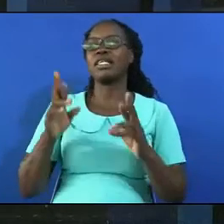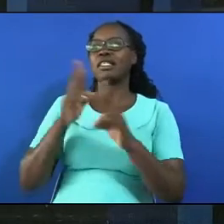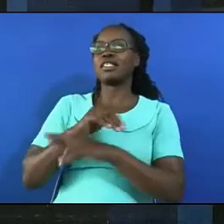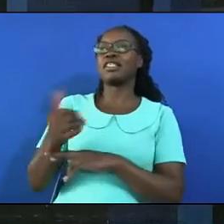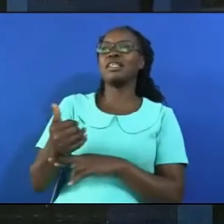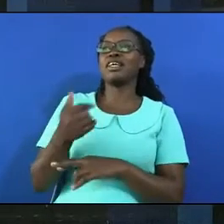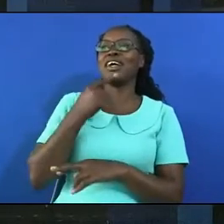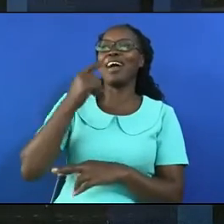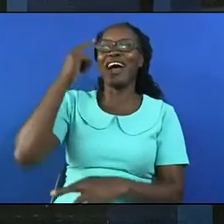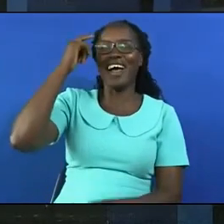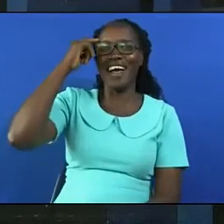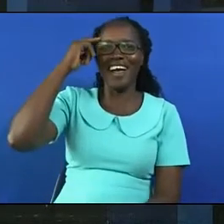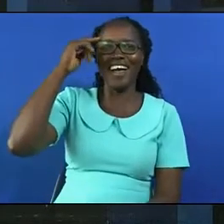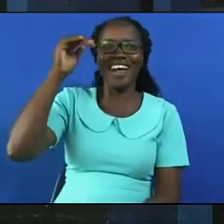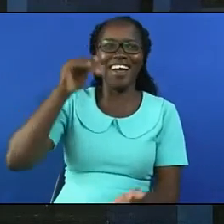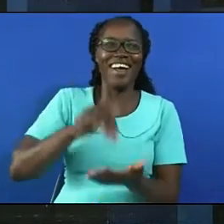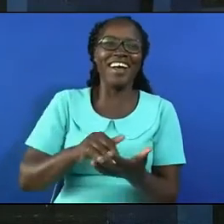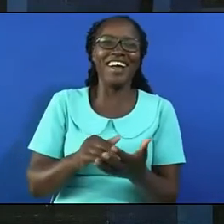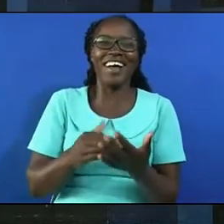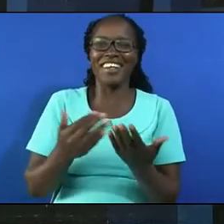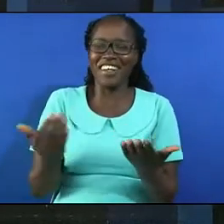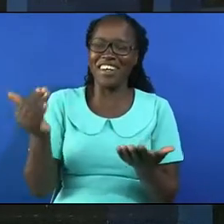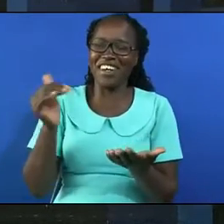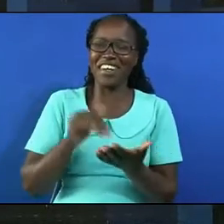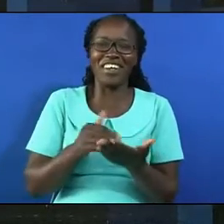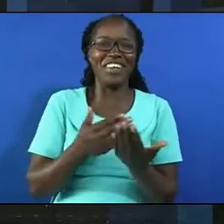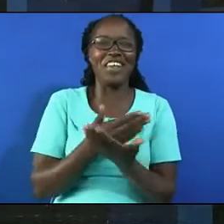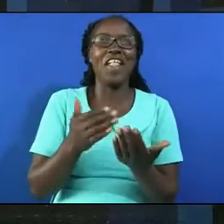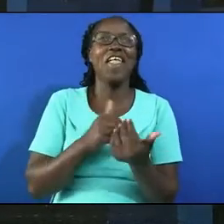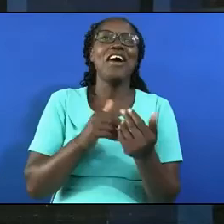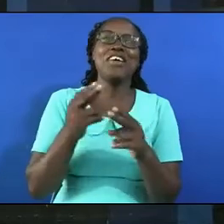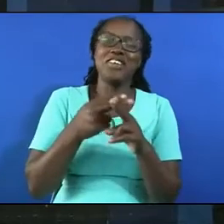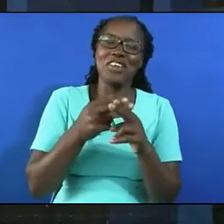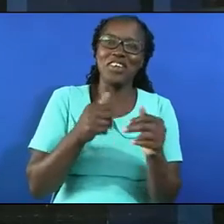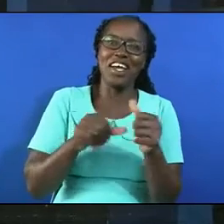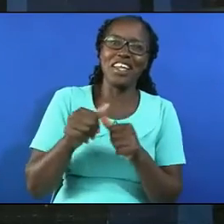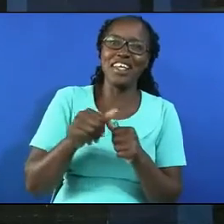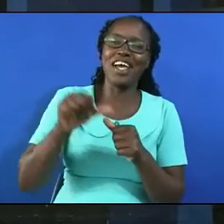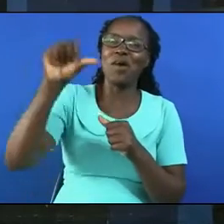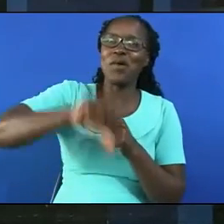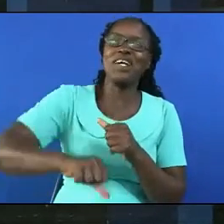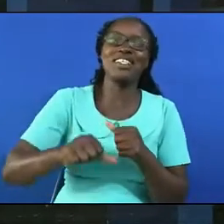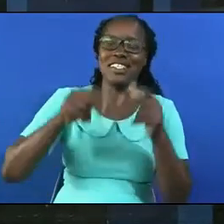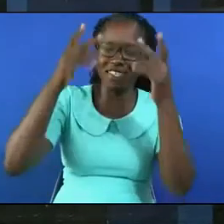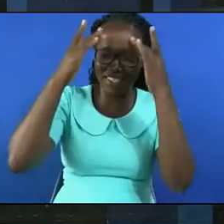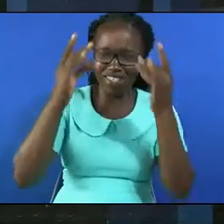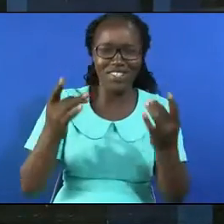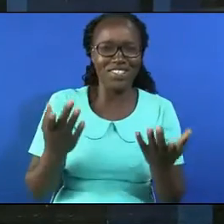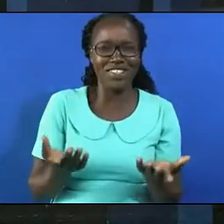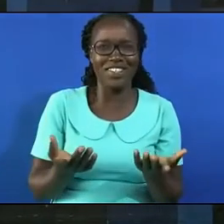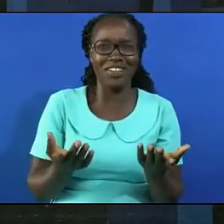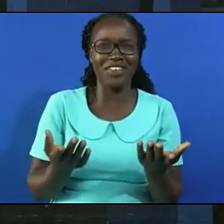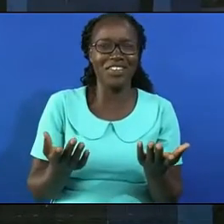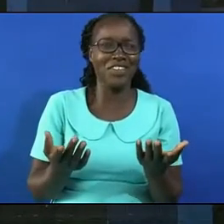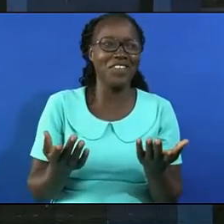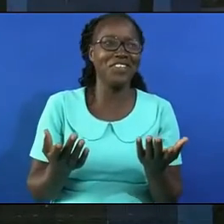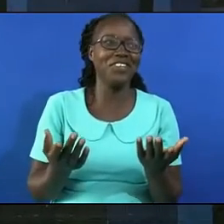that you can think again. Now here you are about to make another what? Mistake.